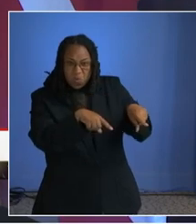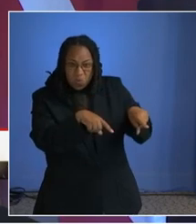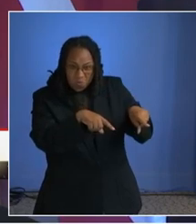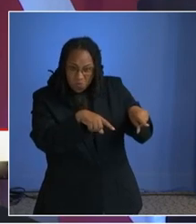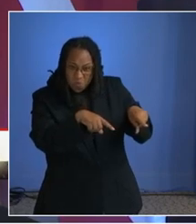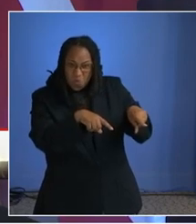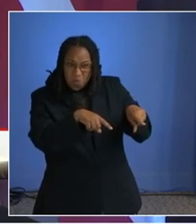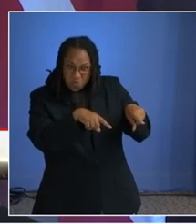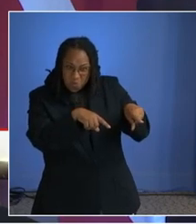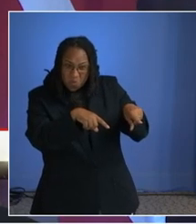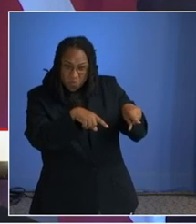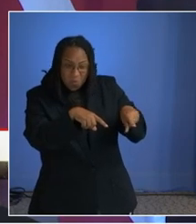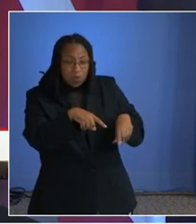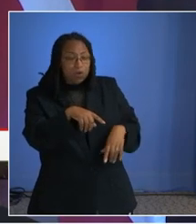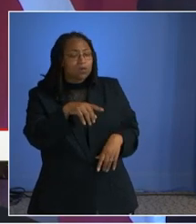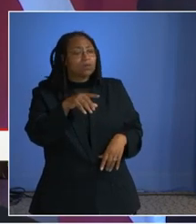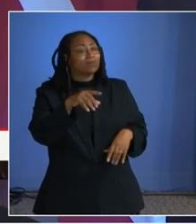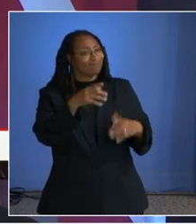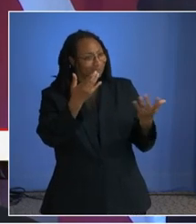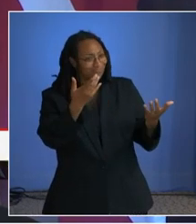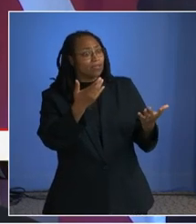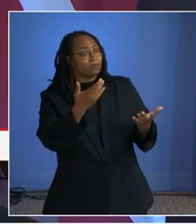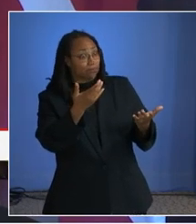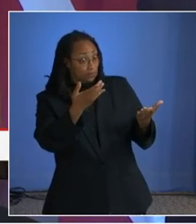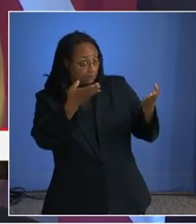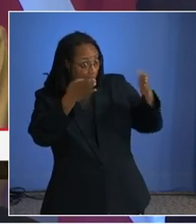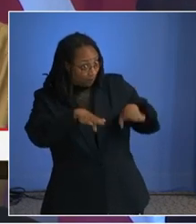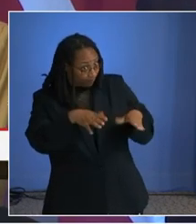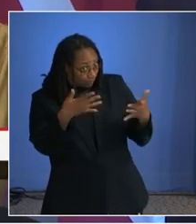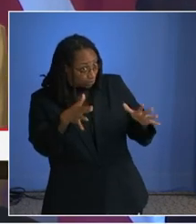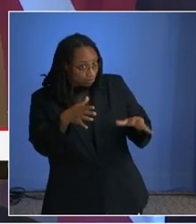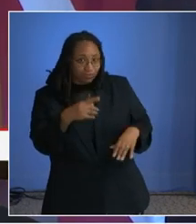that the council is acting with enough urgency when it comes to crime?